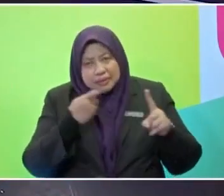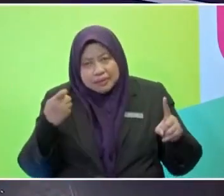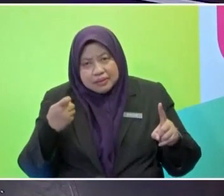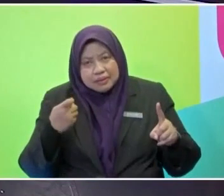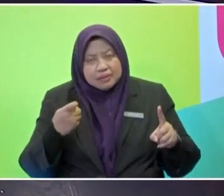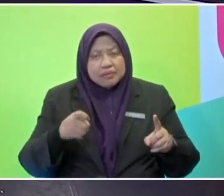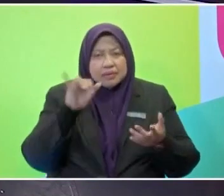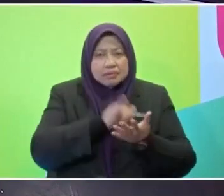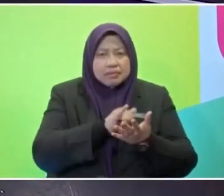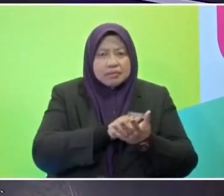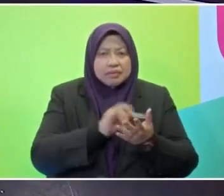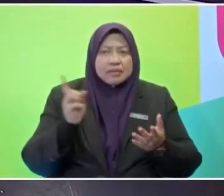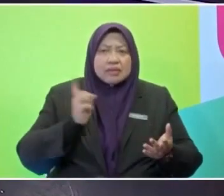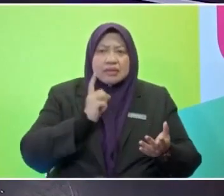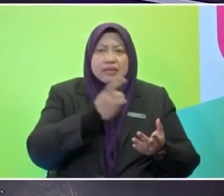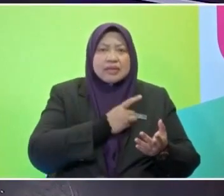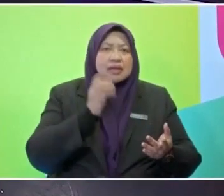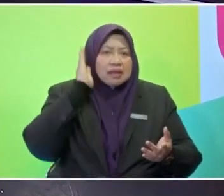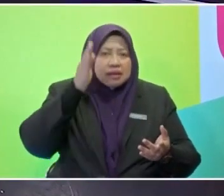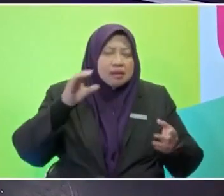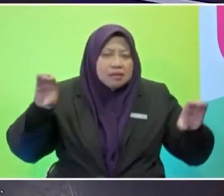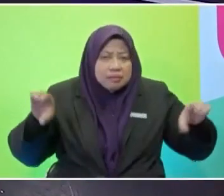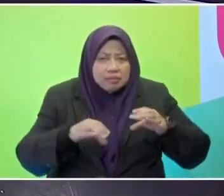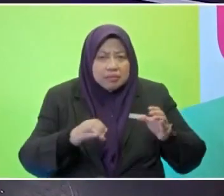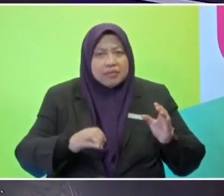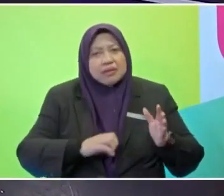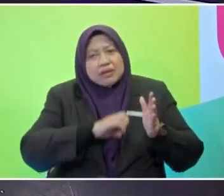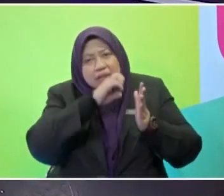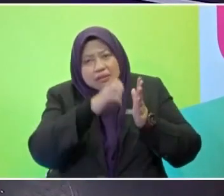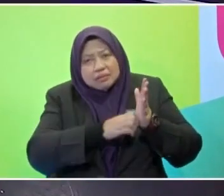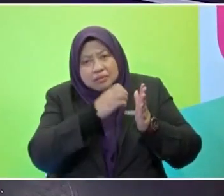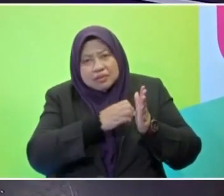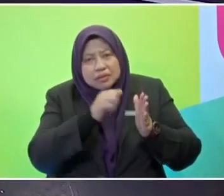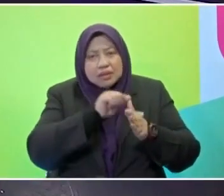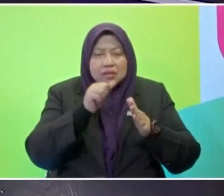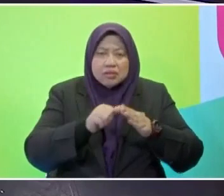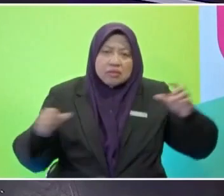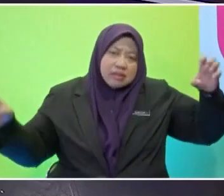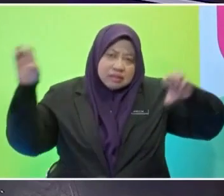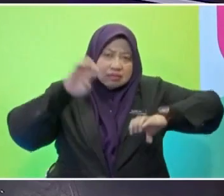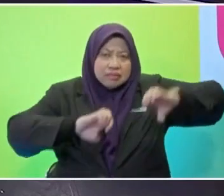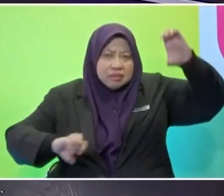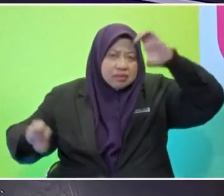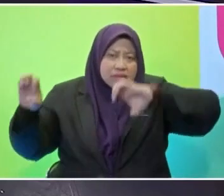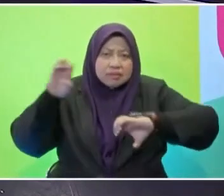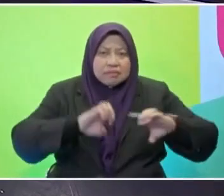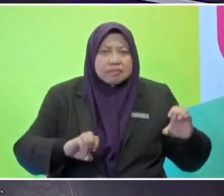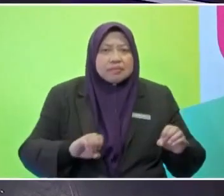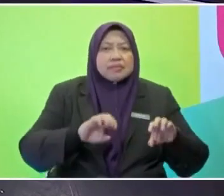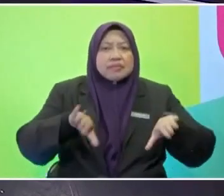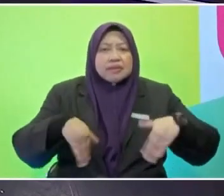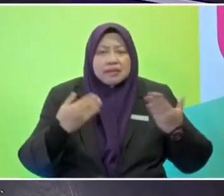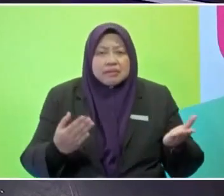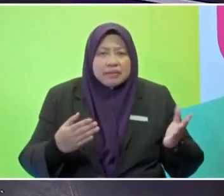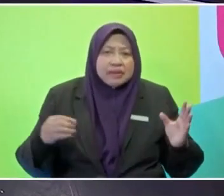do an experiment, exploration, to see how the shadows are. Because just now it's just theory and all, right? All right. So